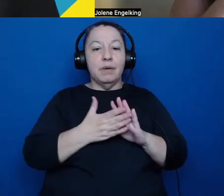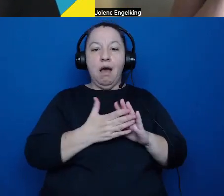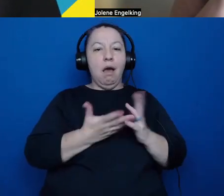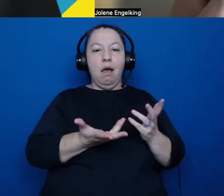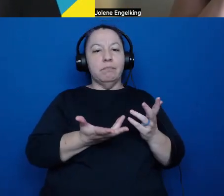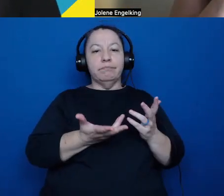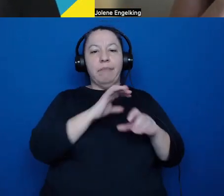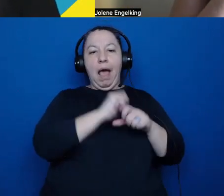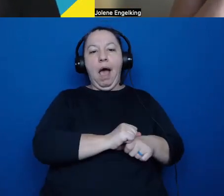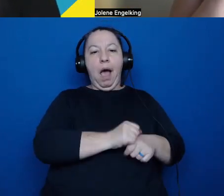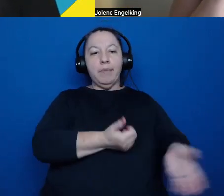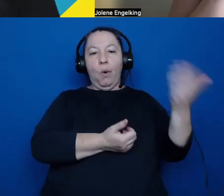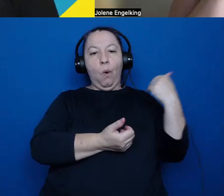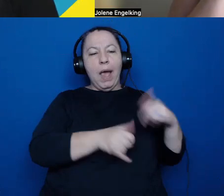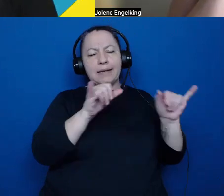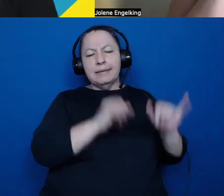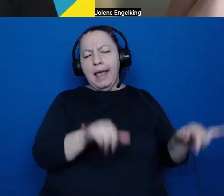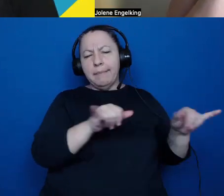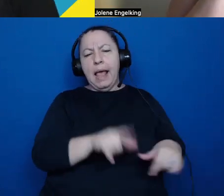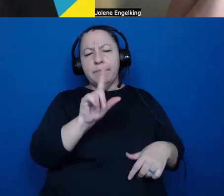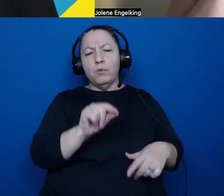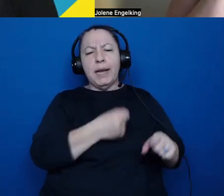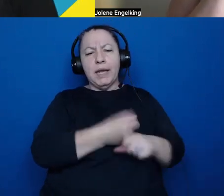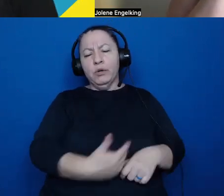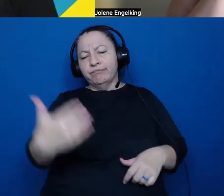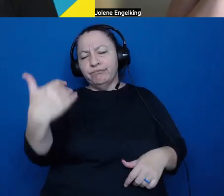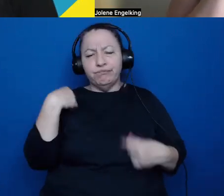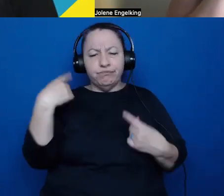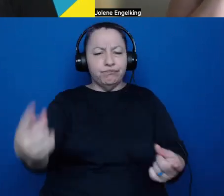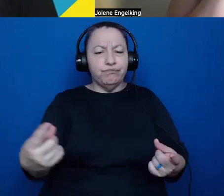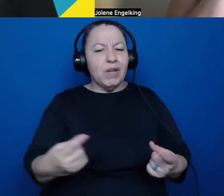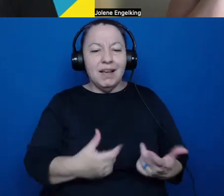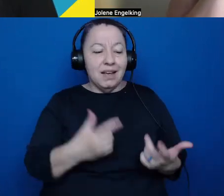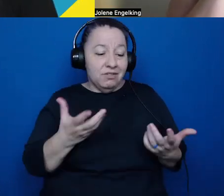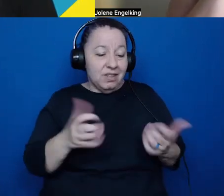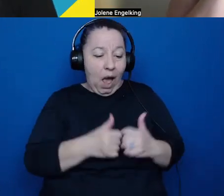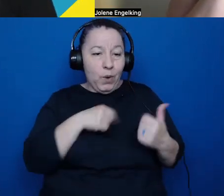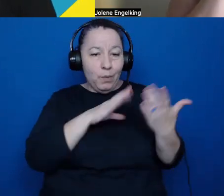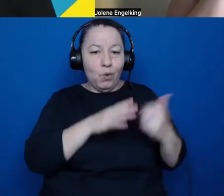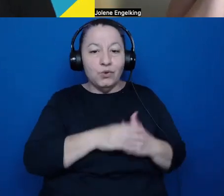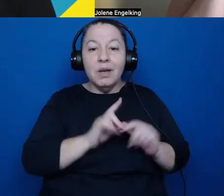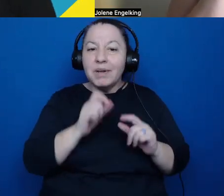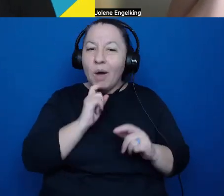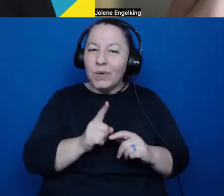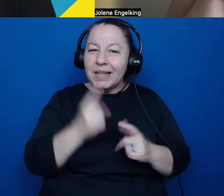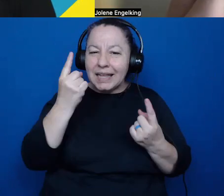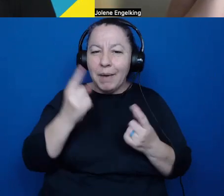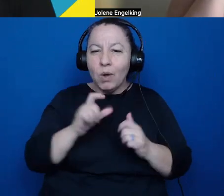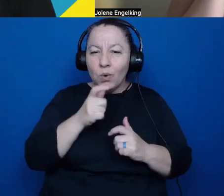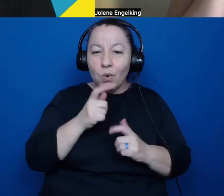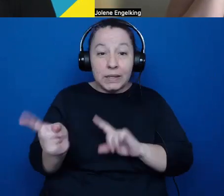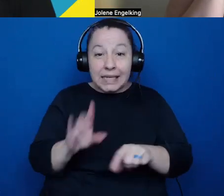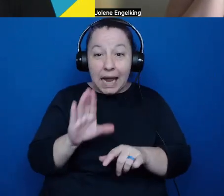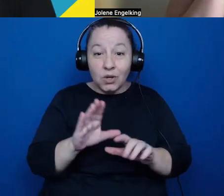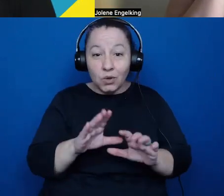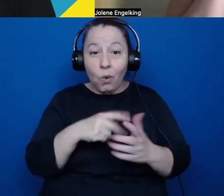past 20 years. This is just what we do, right? But not really thinking about, okay, so who's attending your things? Why is if your population of your